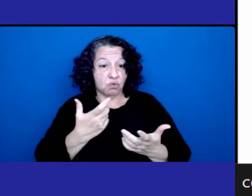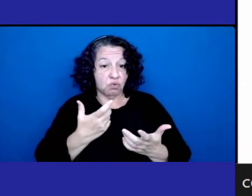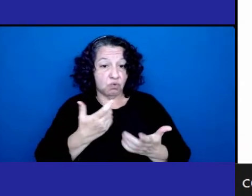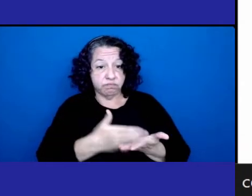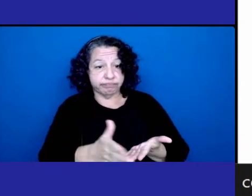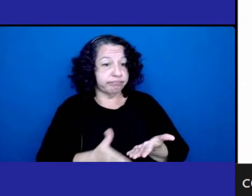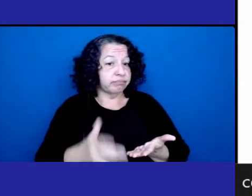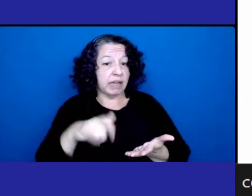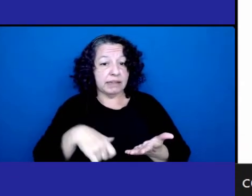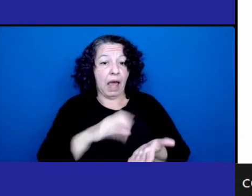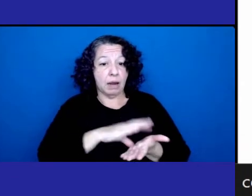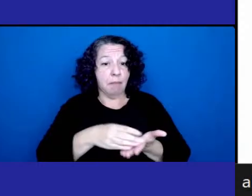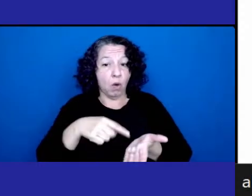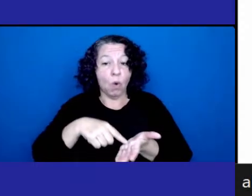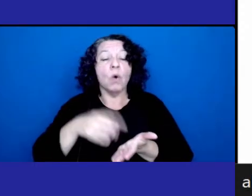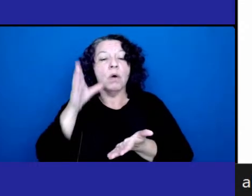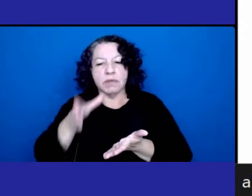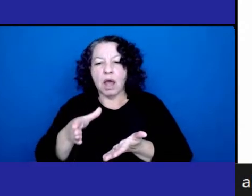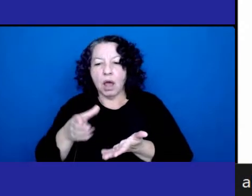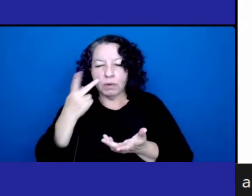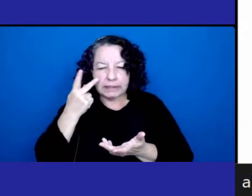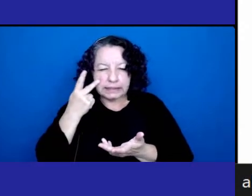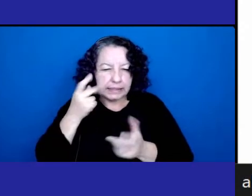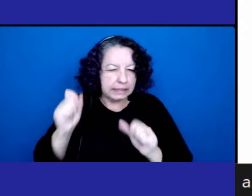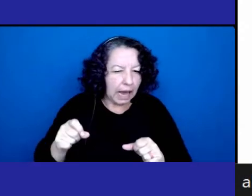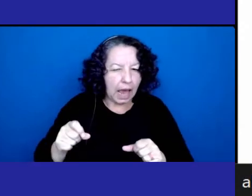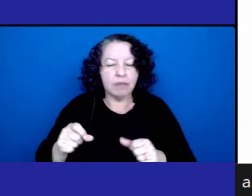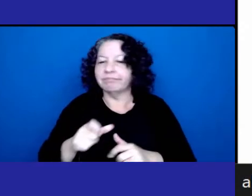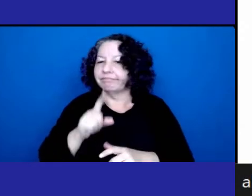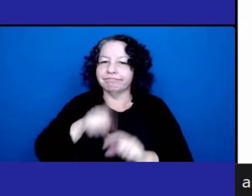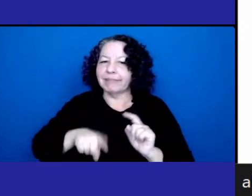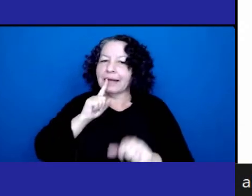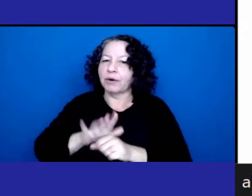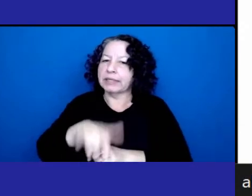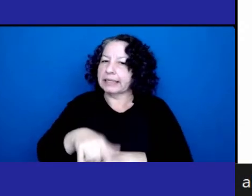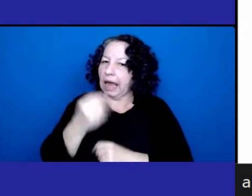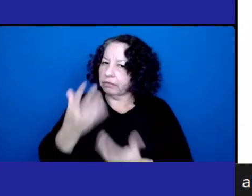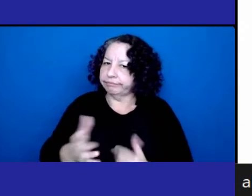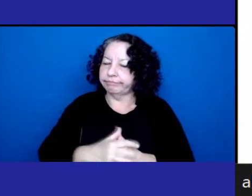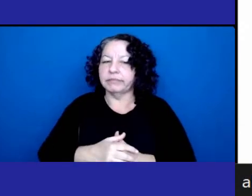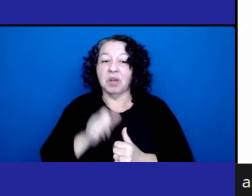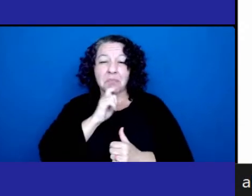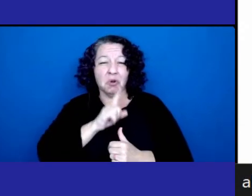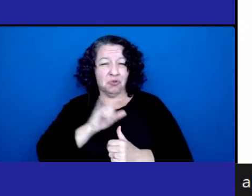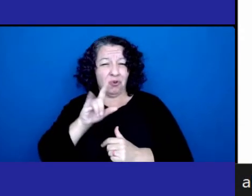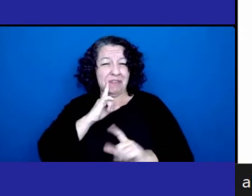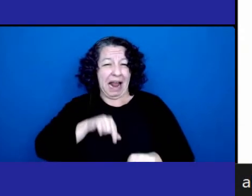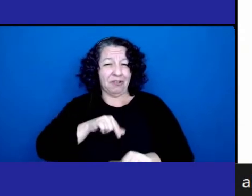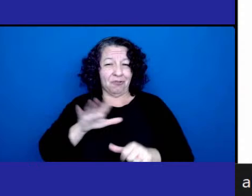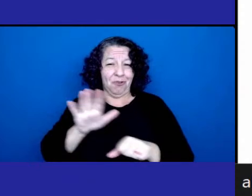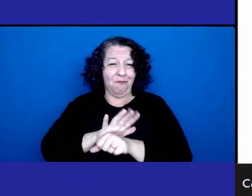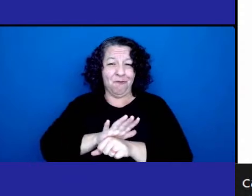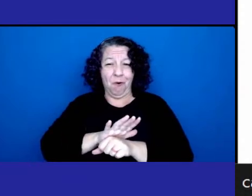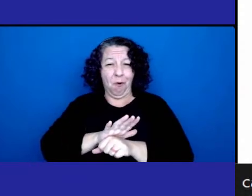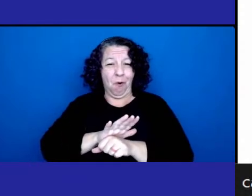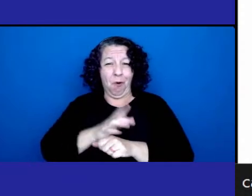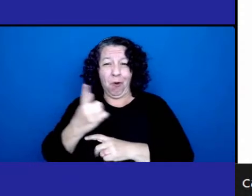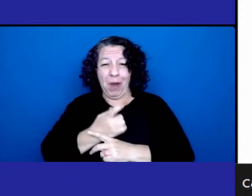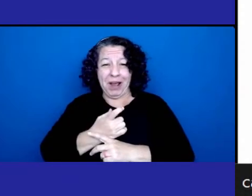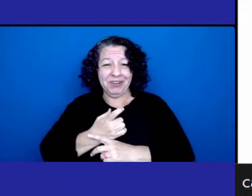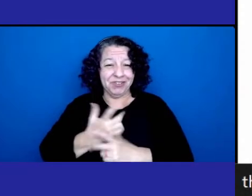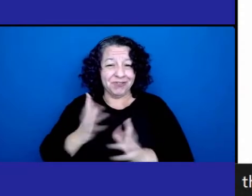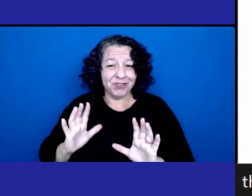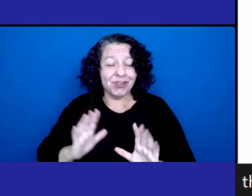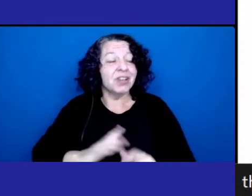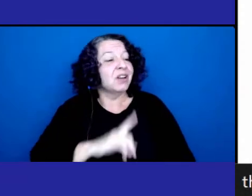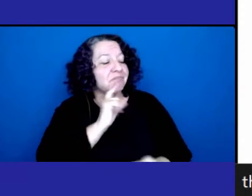that they can do that. That's not guaranteed, though. So don't know if that answered the full scope of the question. Well, it's a